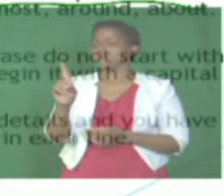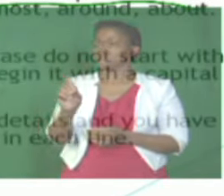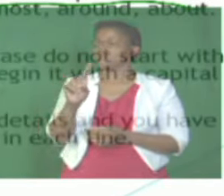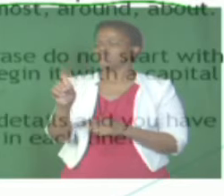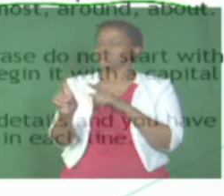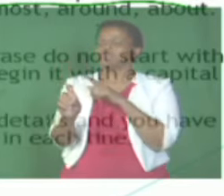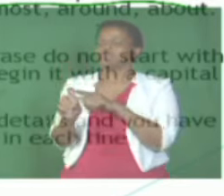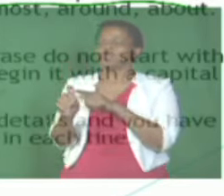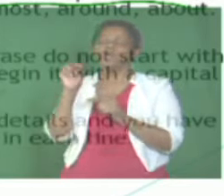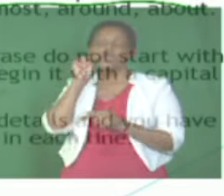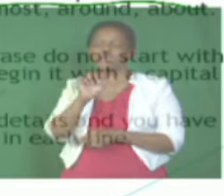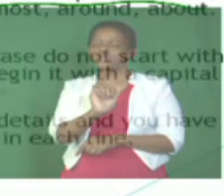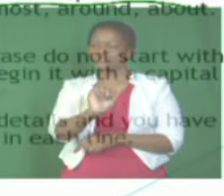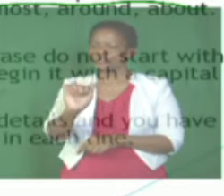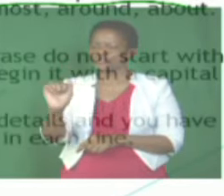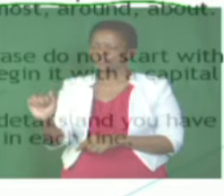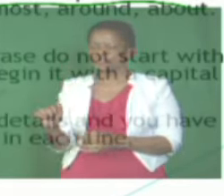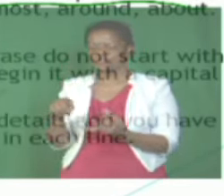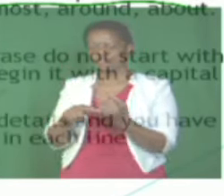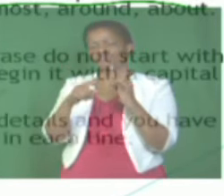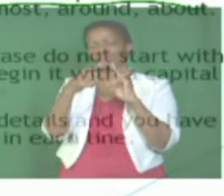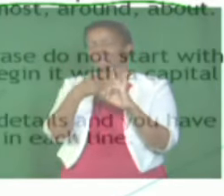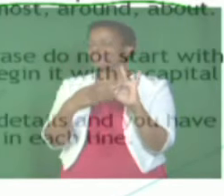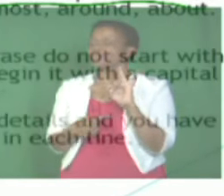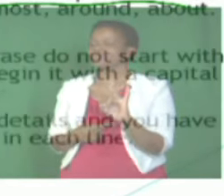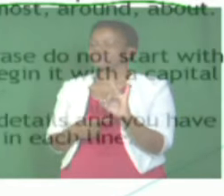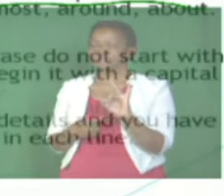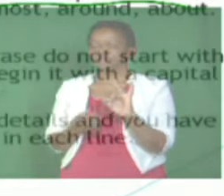maybe require 2 details, it is important